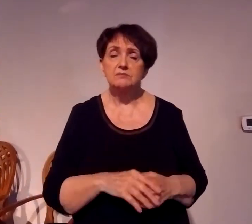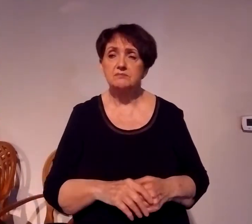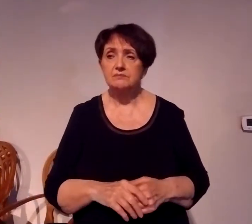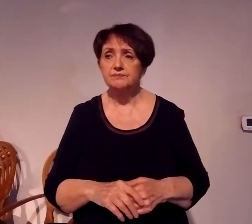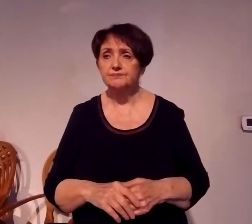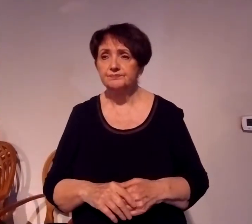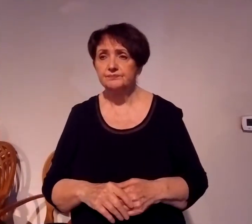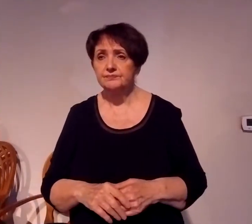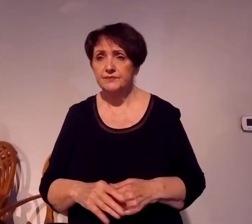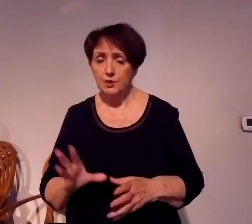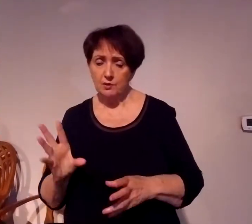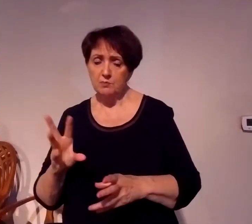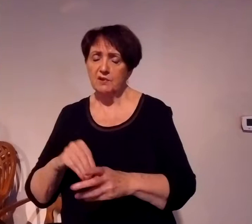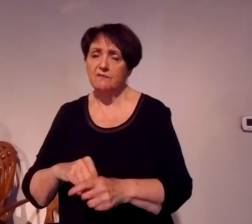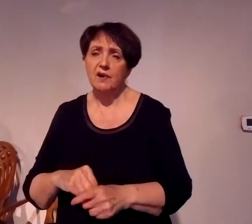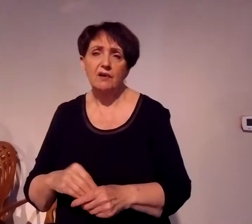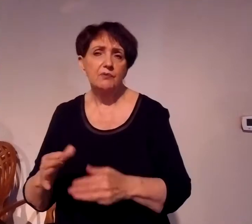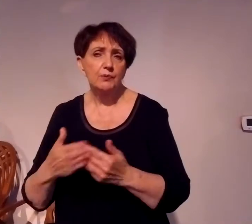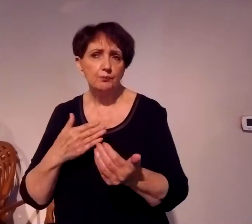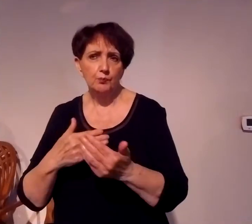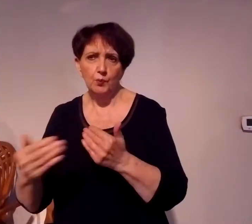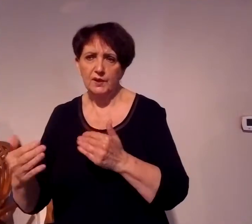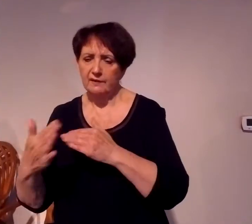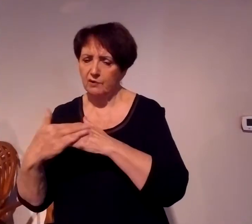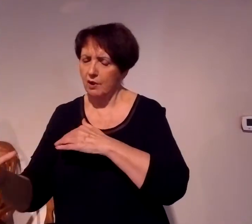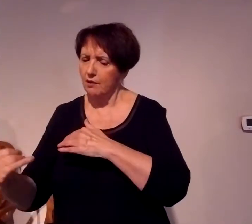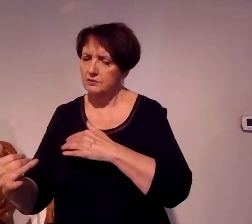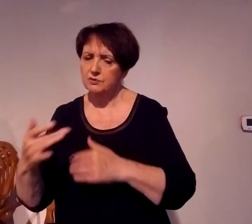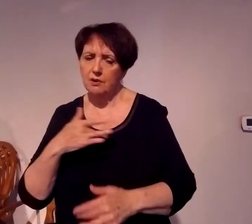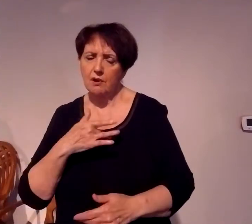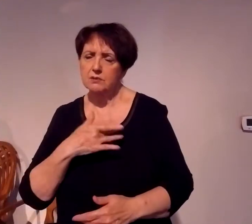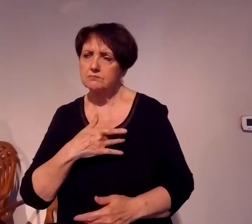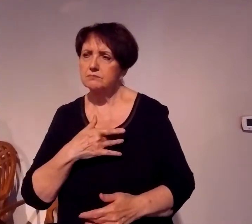And you can be engaged with whatever calls to your heart,